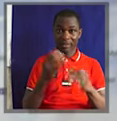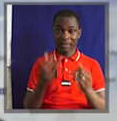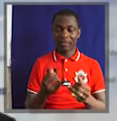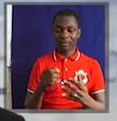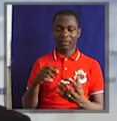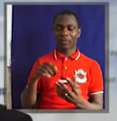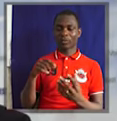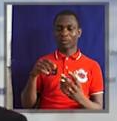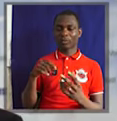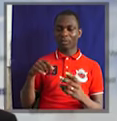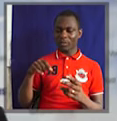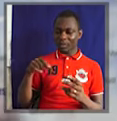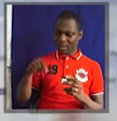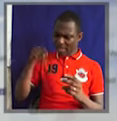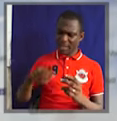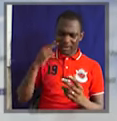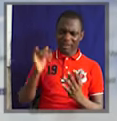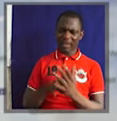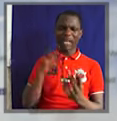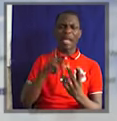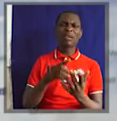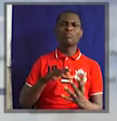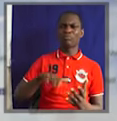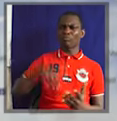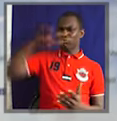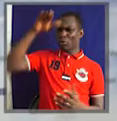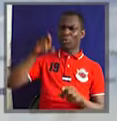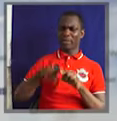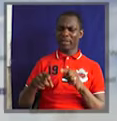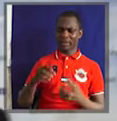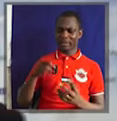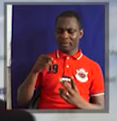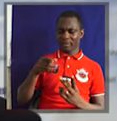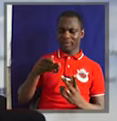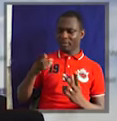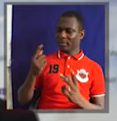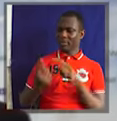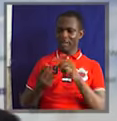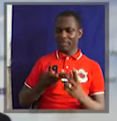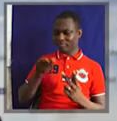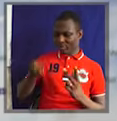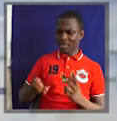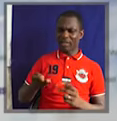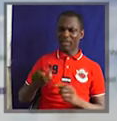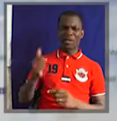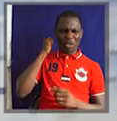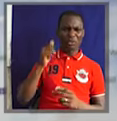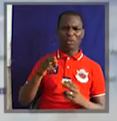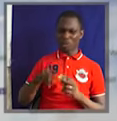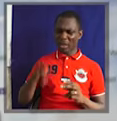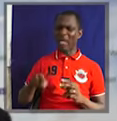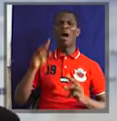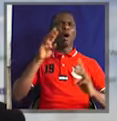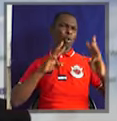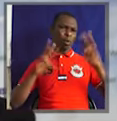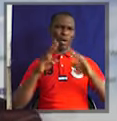wo de baba ema ebe ma no a ne baba ema na nyiri nanso papa no mfa ma no enti tama no na asam no aha no pa na onimu